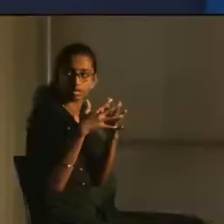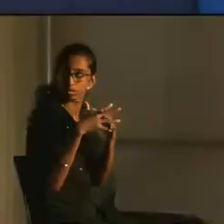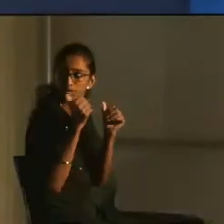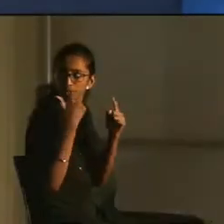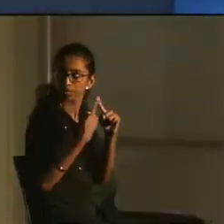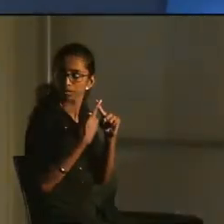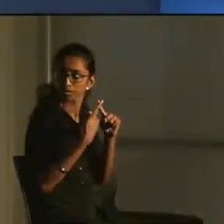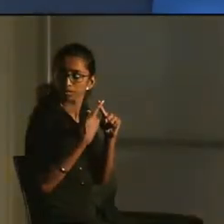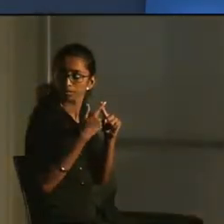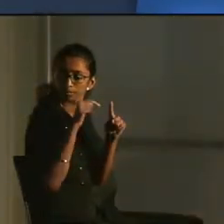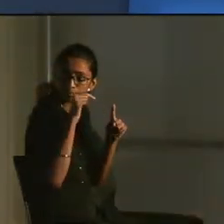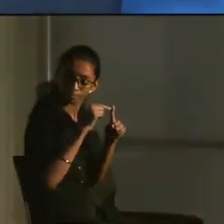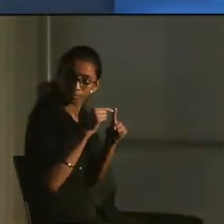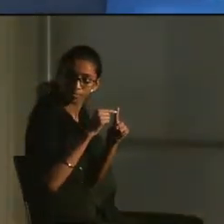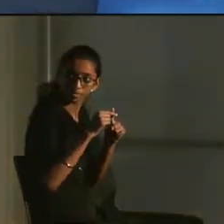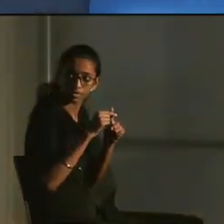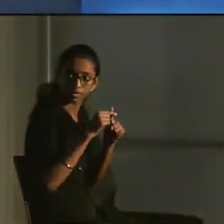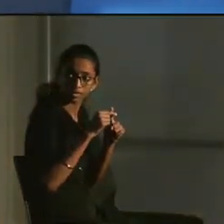And amidst all of this,